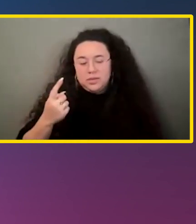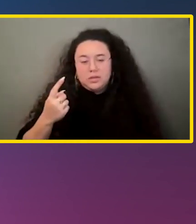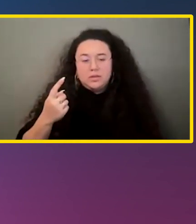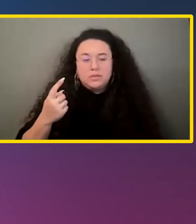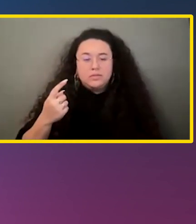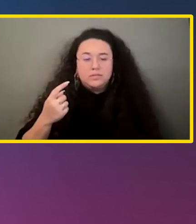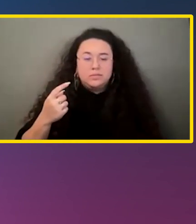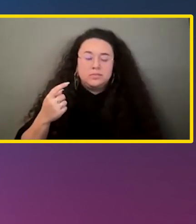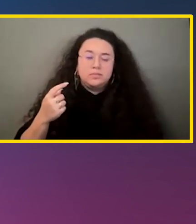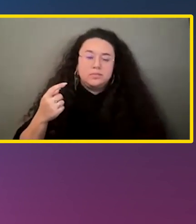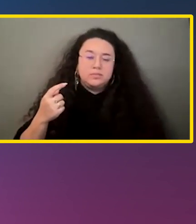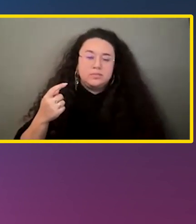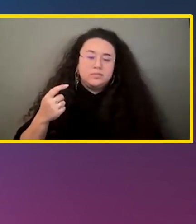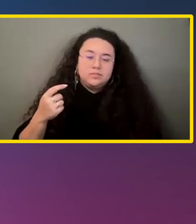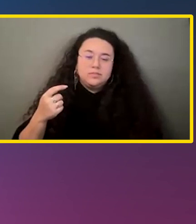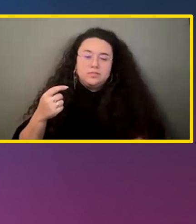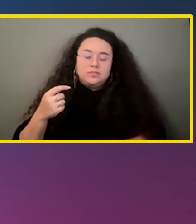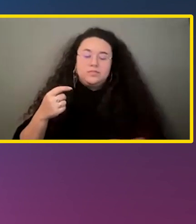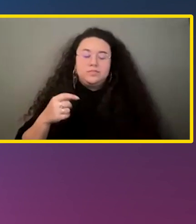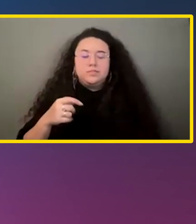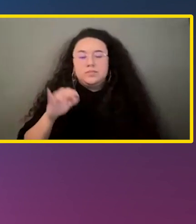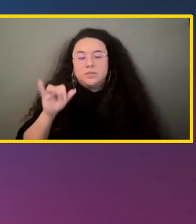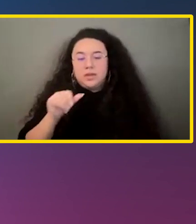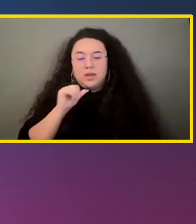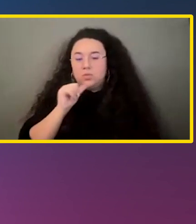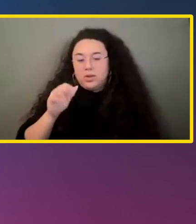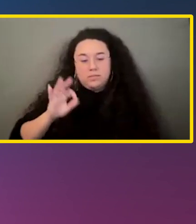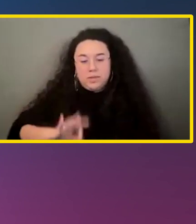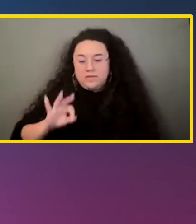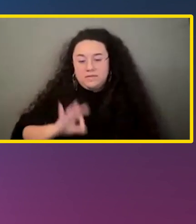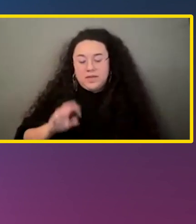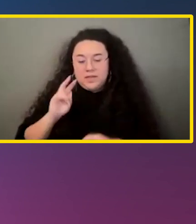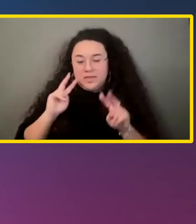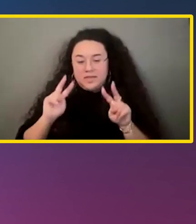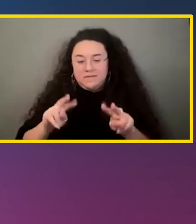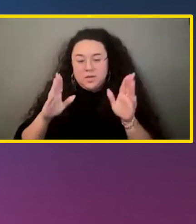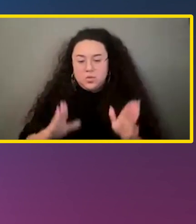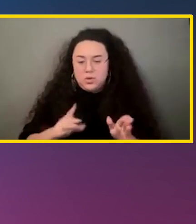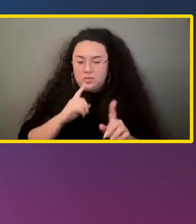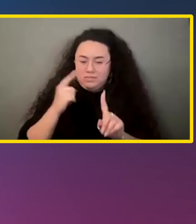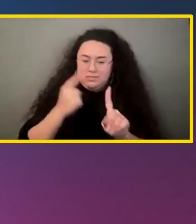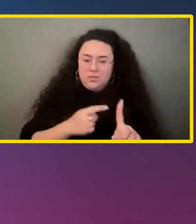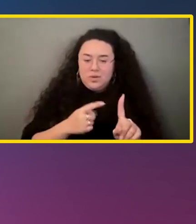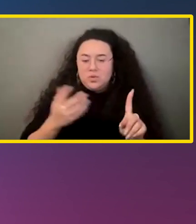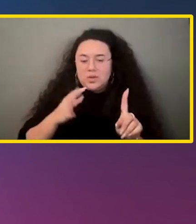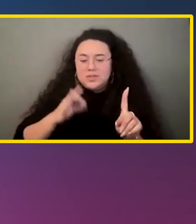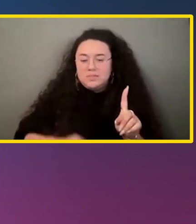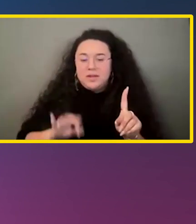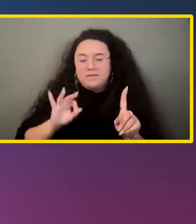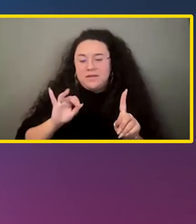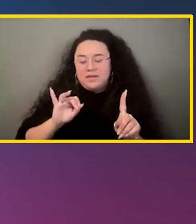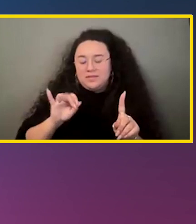wouldn't to be any really benefit to the viewer, because that's really what it comes down to. What is the benefit to the